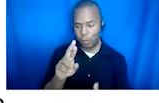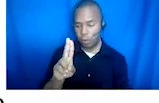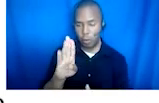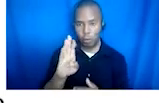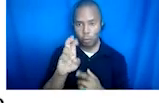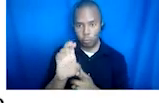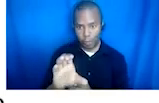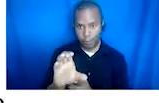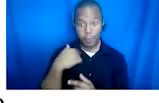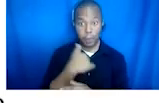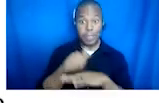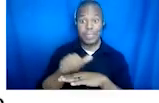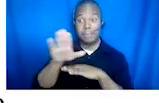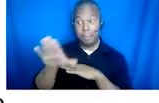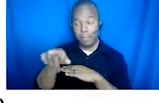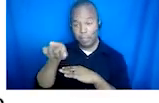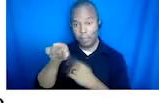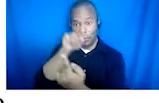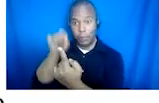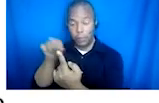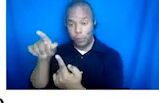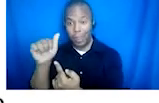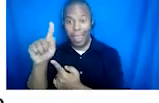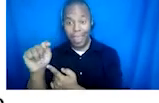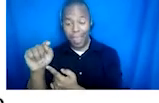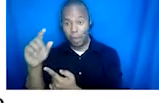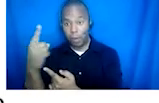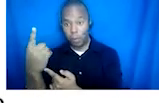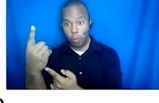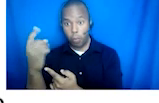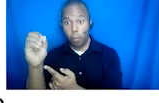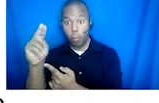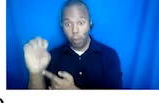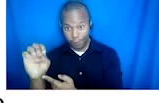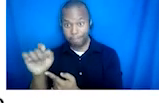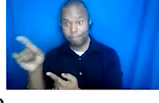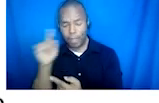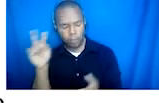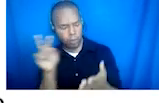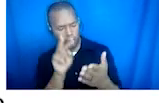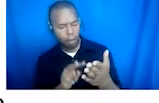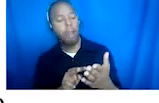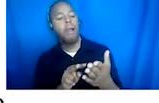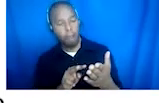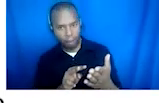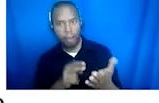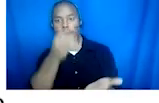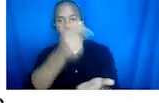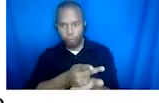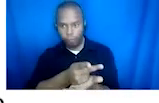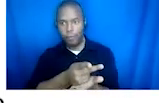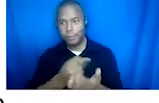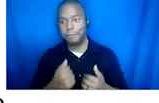did a good job. You are a certified campus now. Go forward and review your courses at home and add your